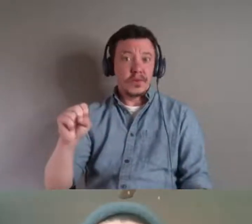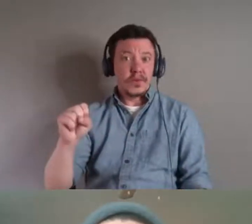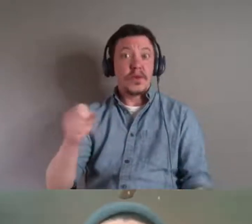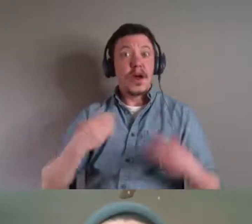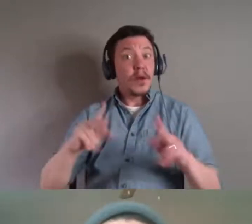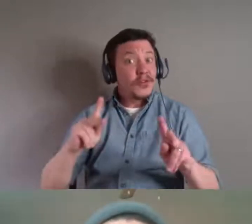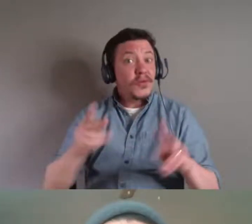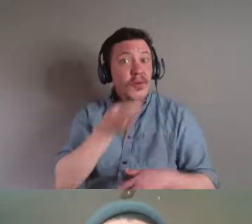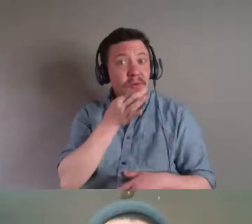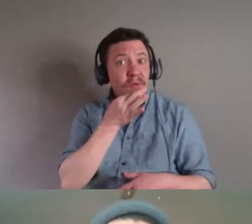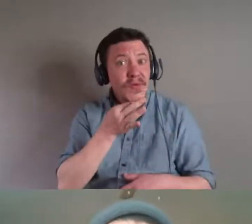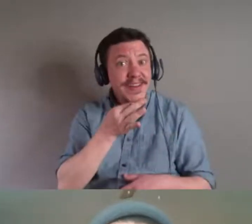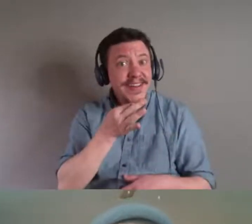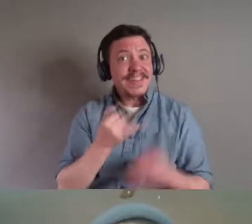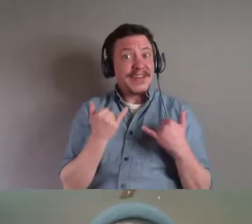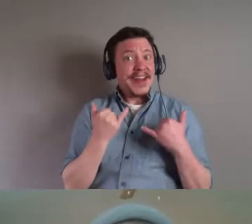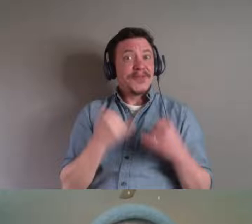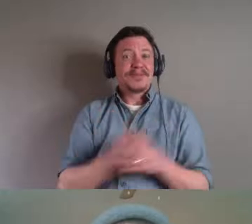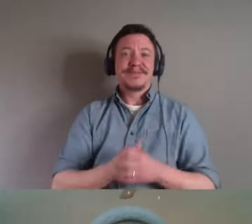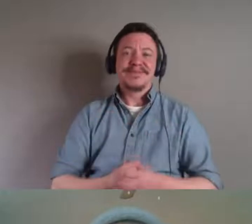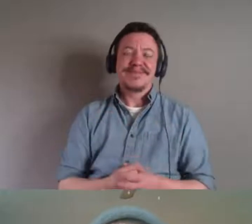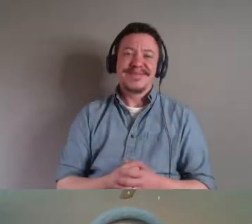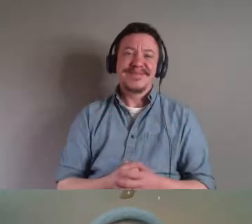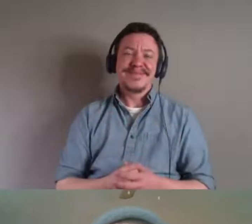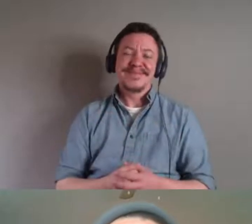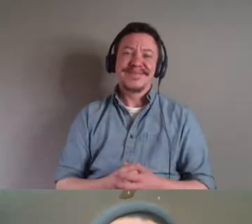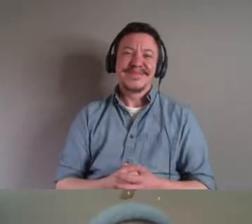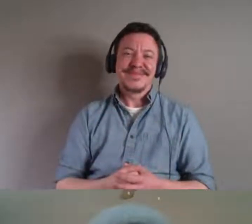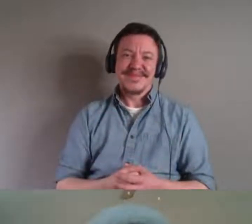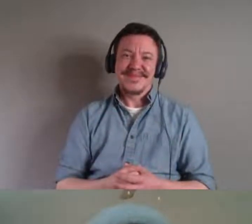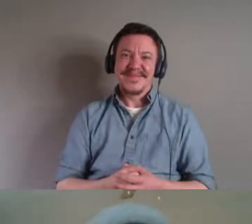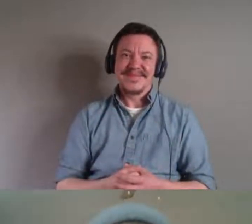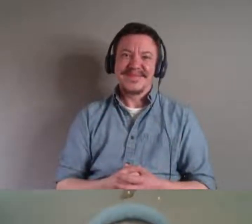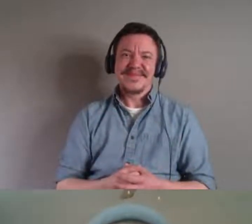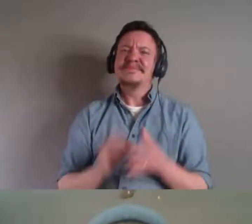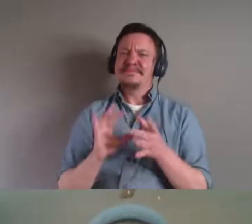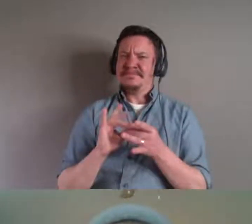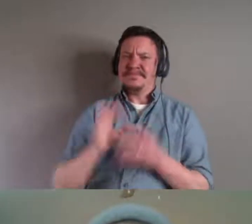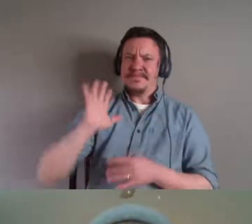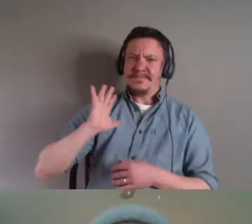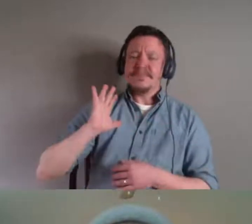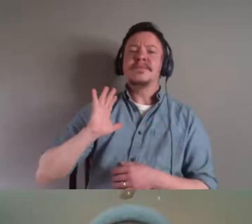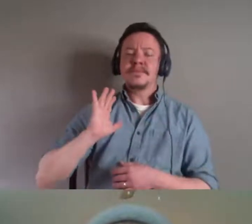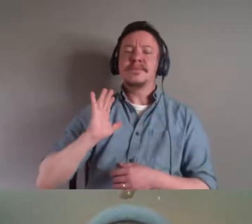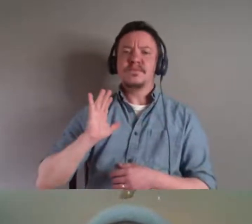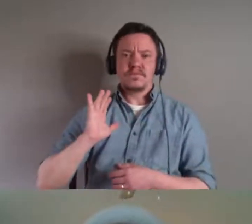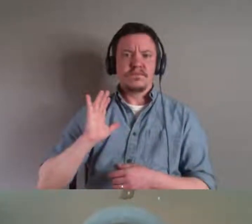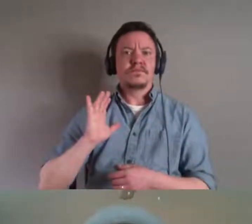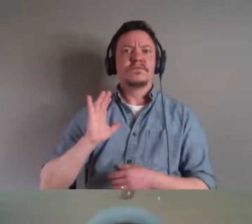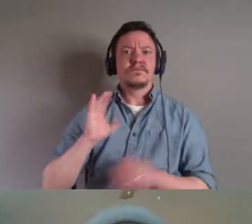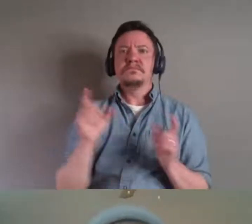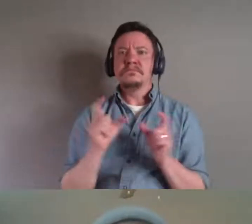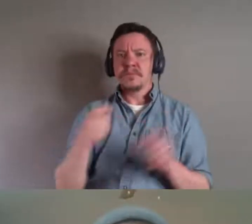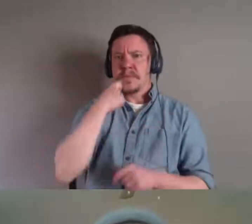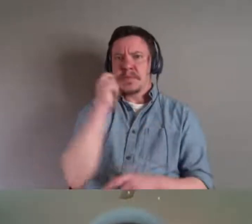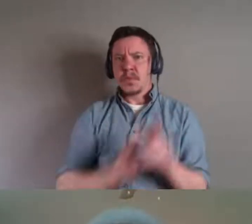opportunity that is out right now. And as I had said earlier, for those that may have just come